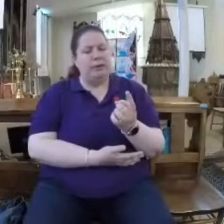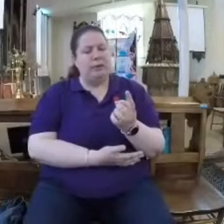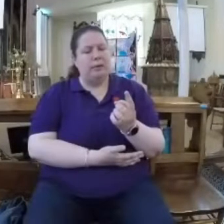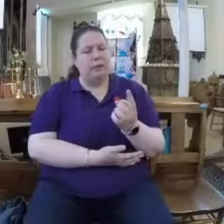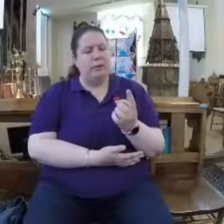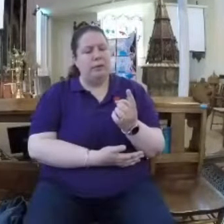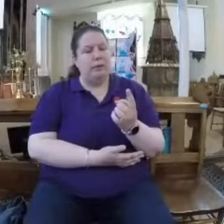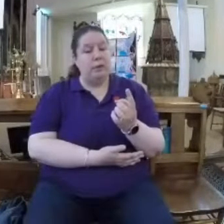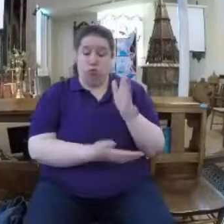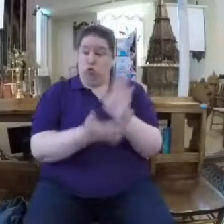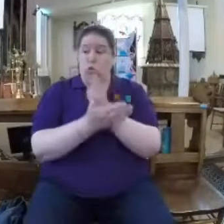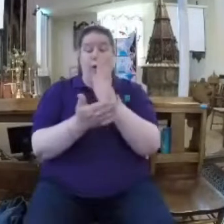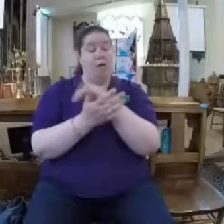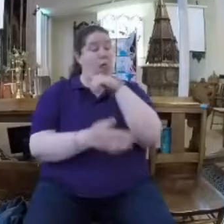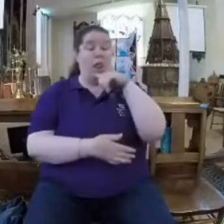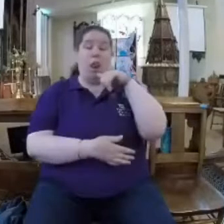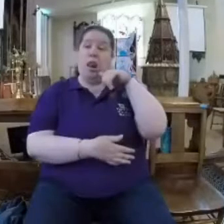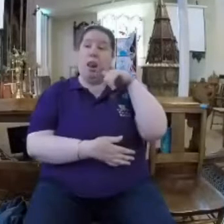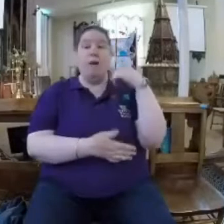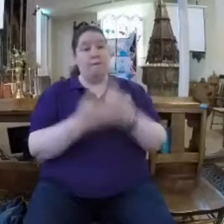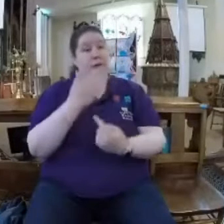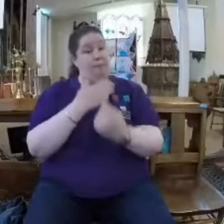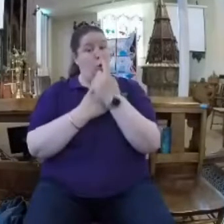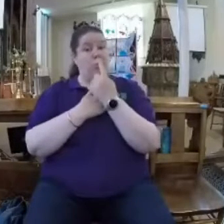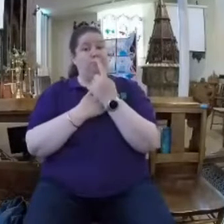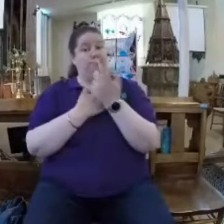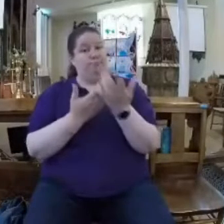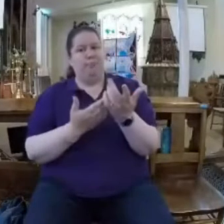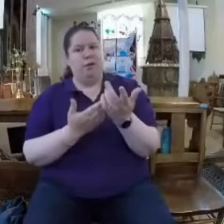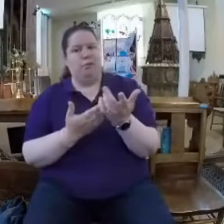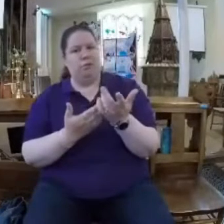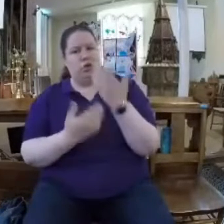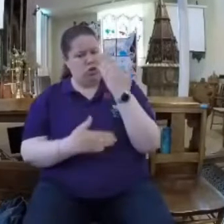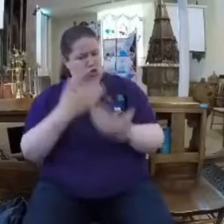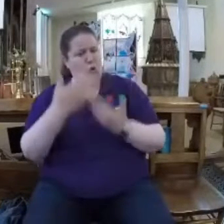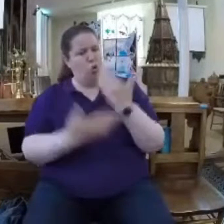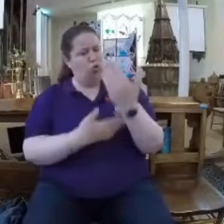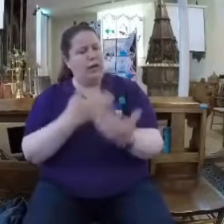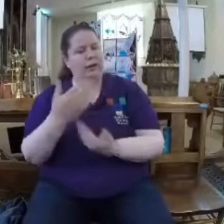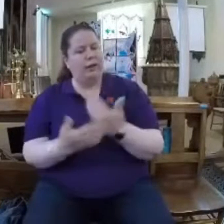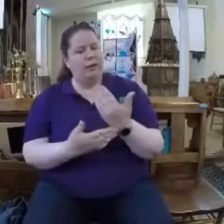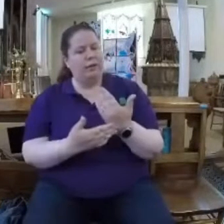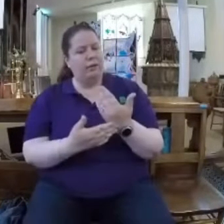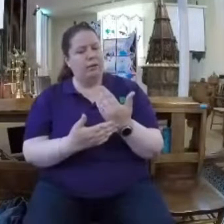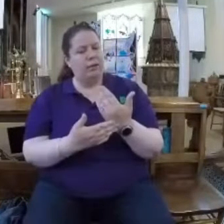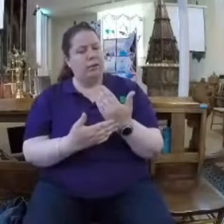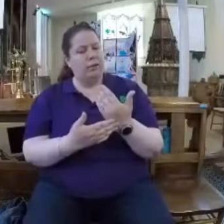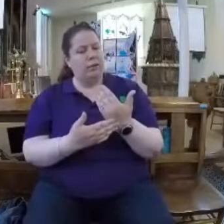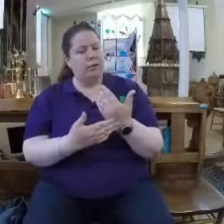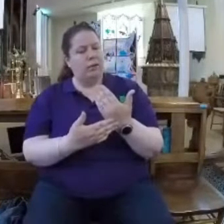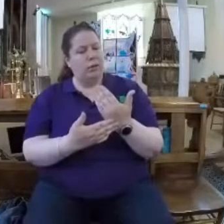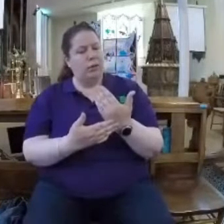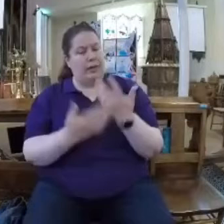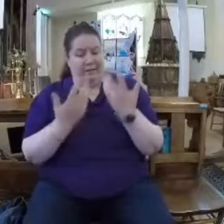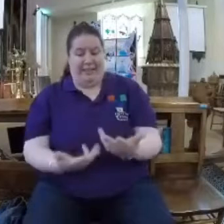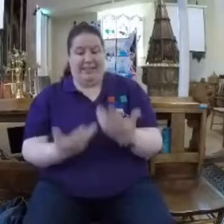an admittedly very joyful moment within a family story to being a story that rightly echoes through the eons and impacts